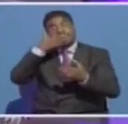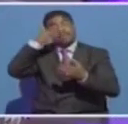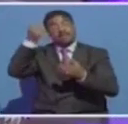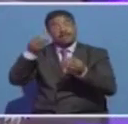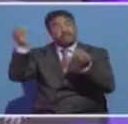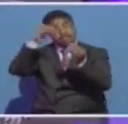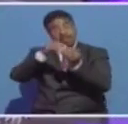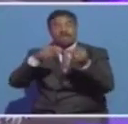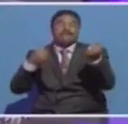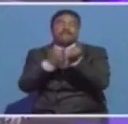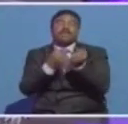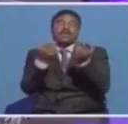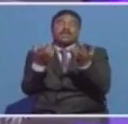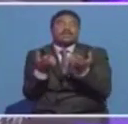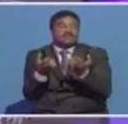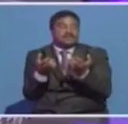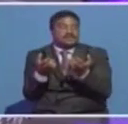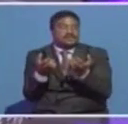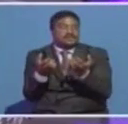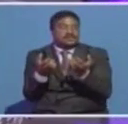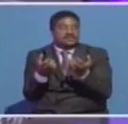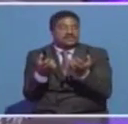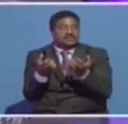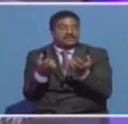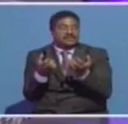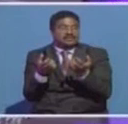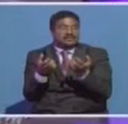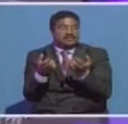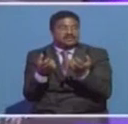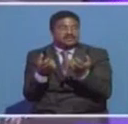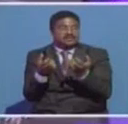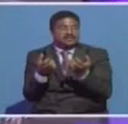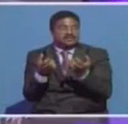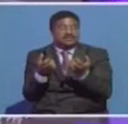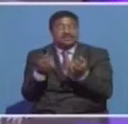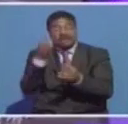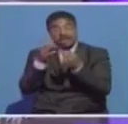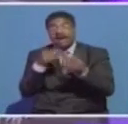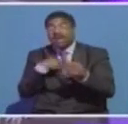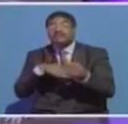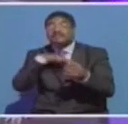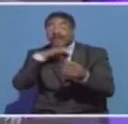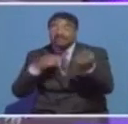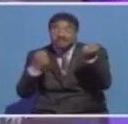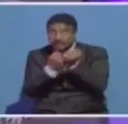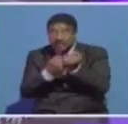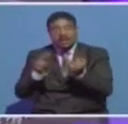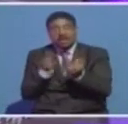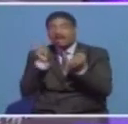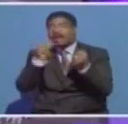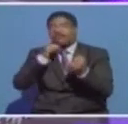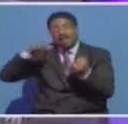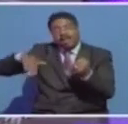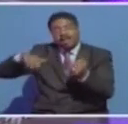question of being timely funded. Yes, we do have delays in when funds are available.